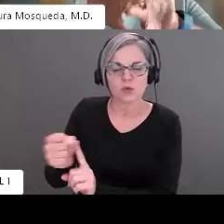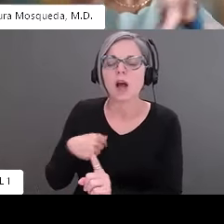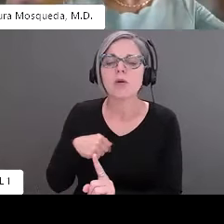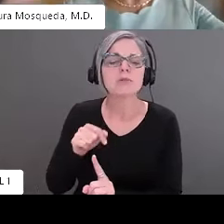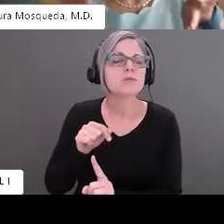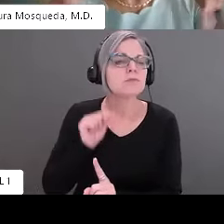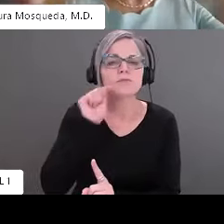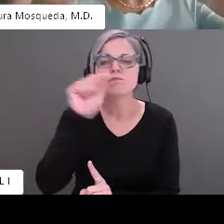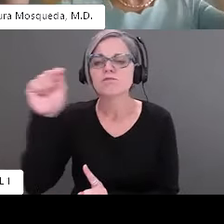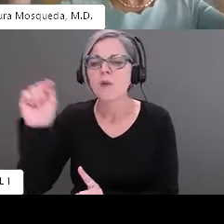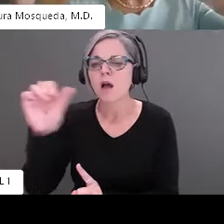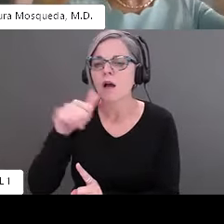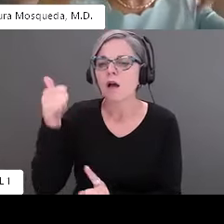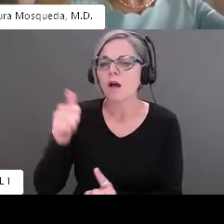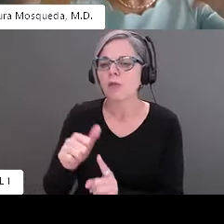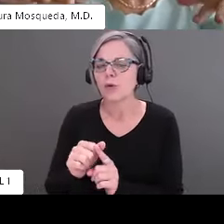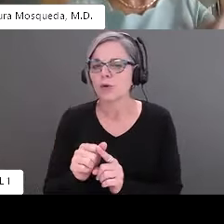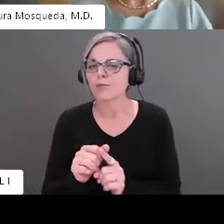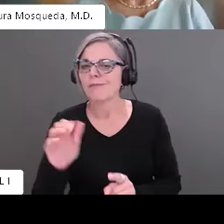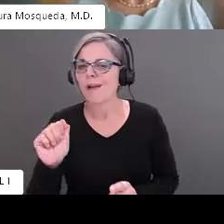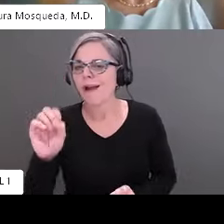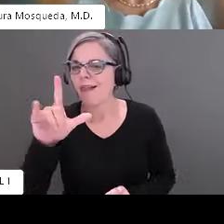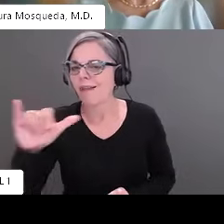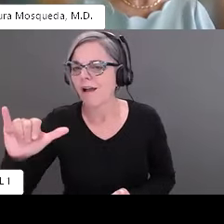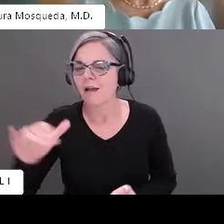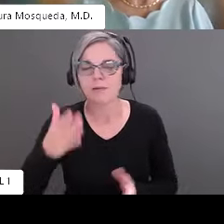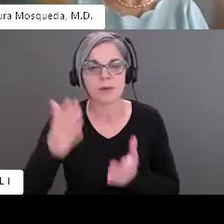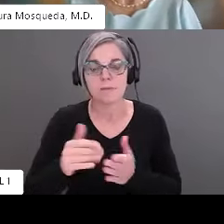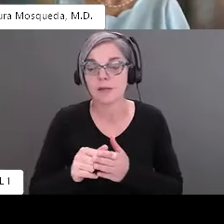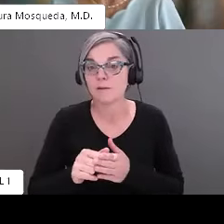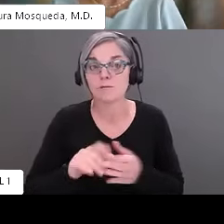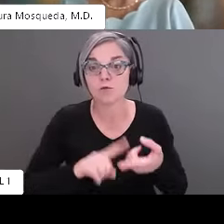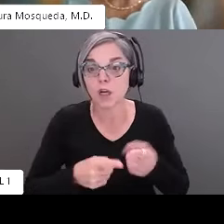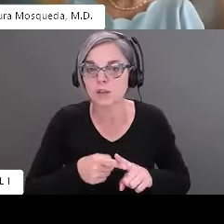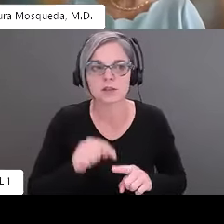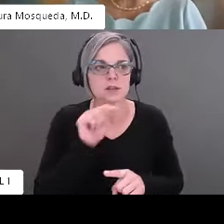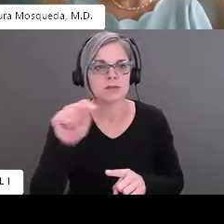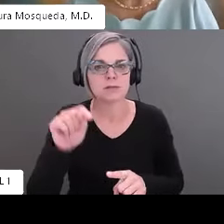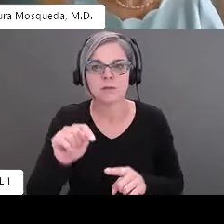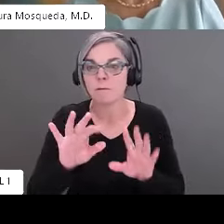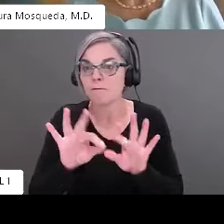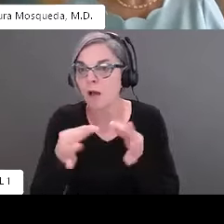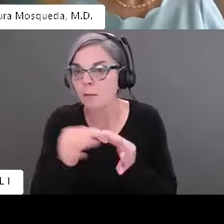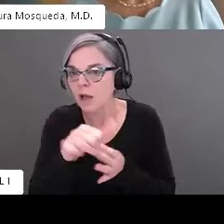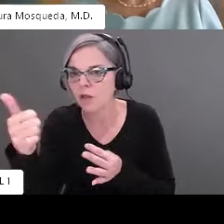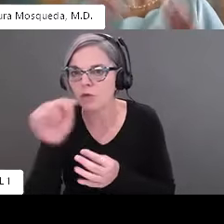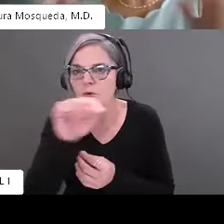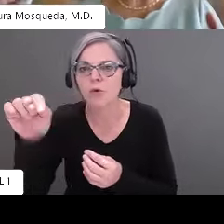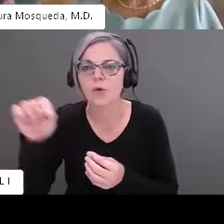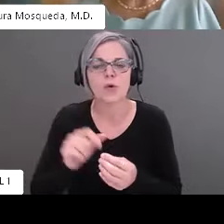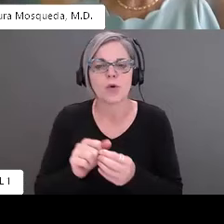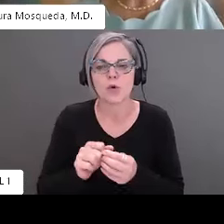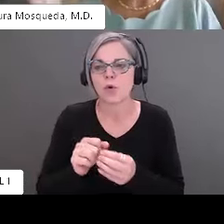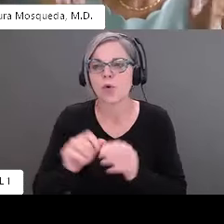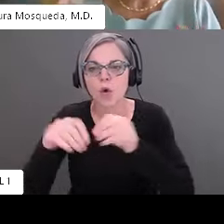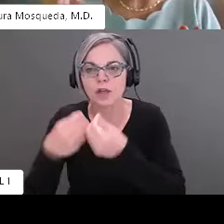organizations that can keep them apart and keep the temperature down. So for example, if they're caring for somebody with dementia and they just have